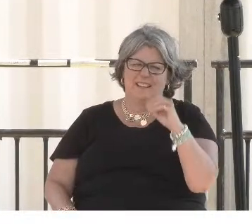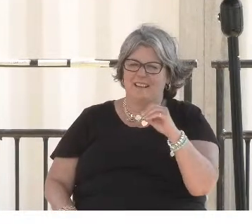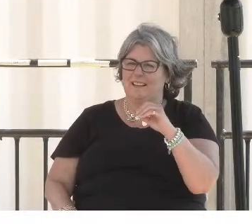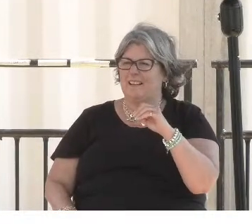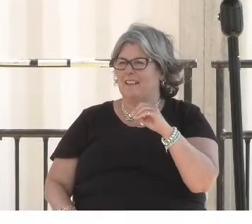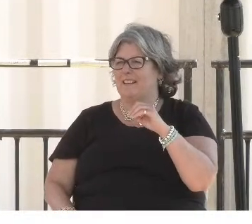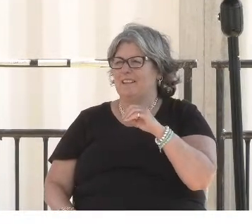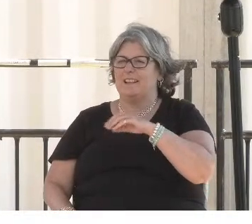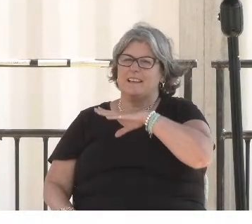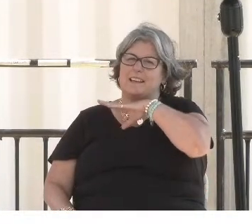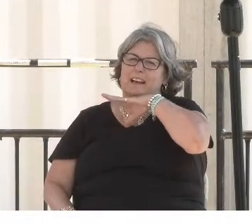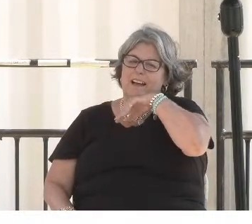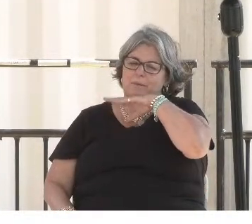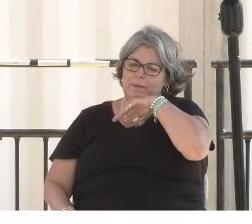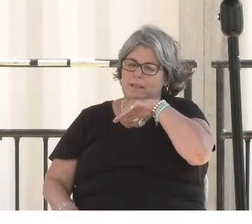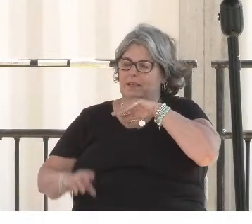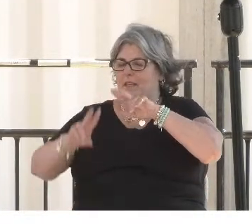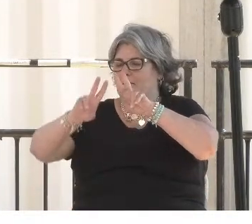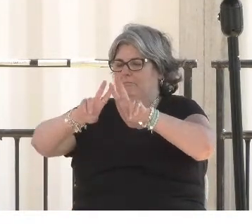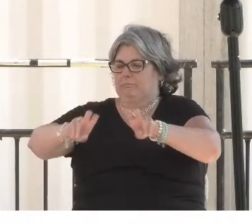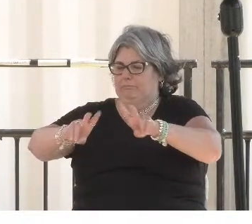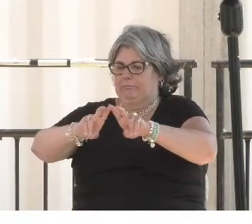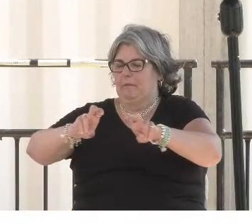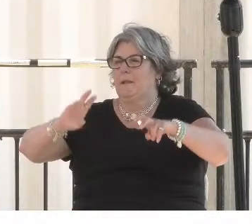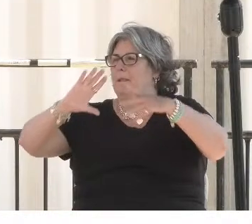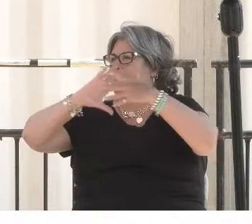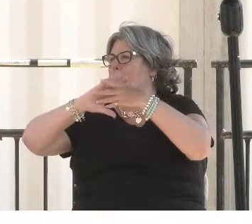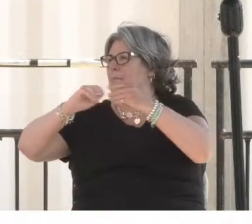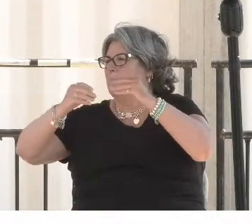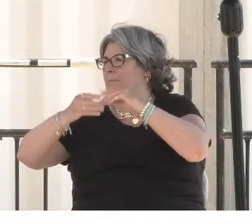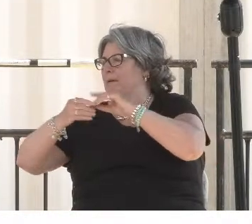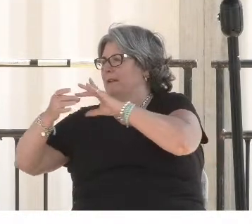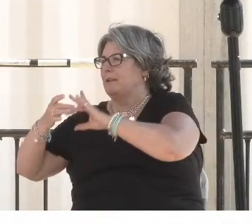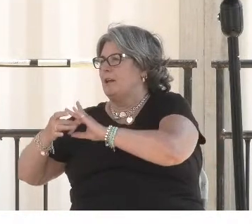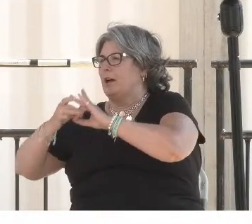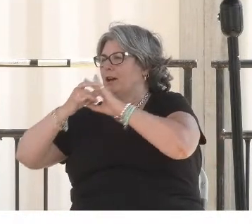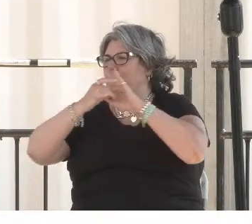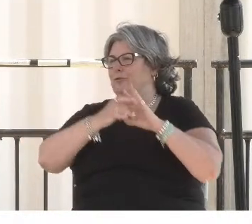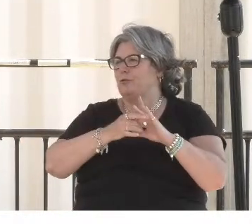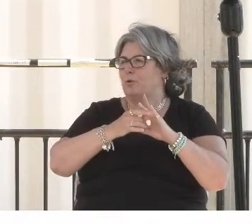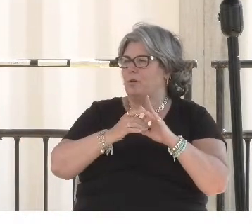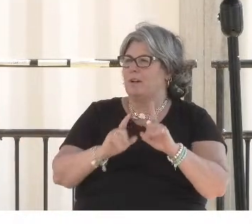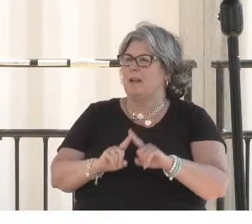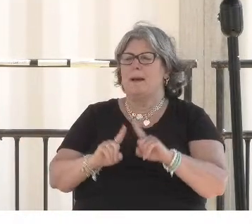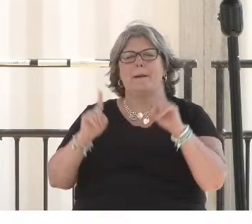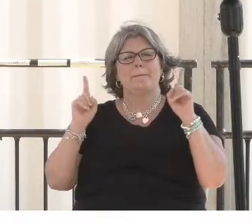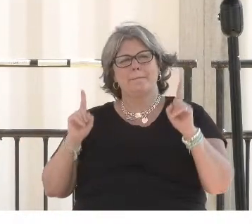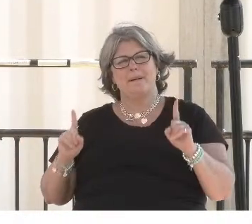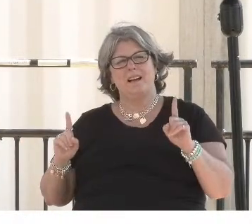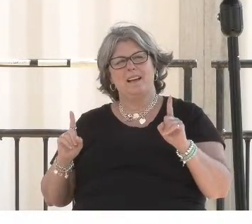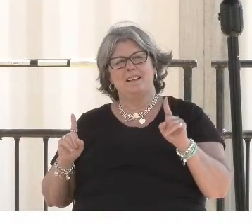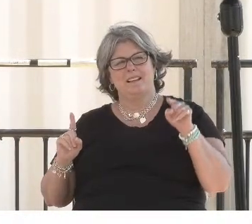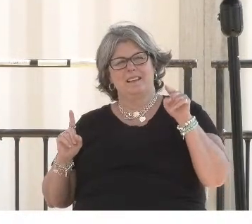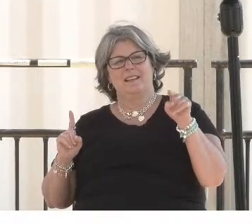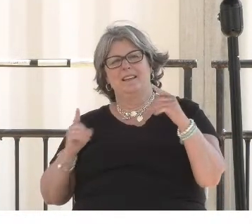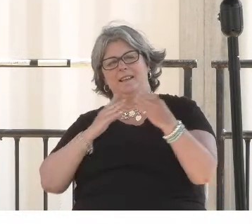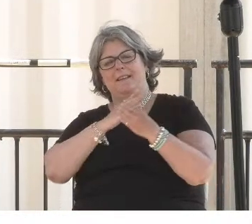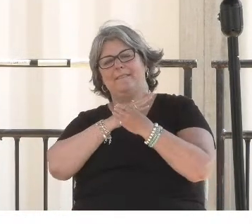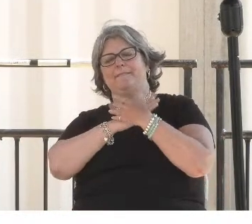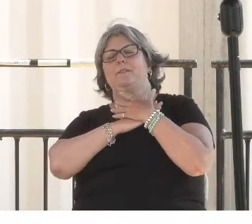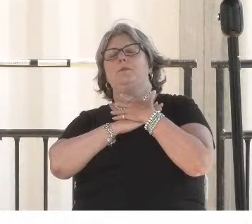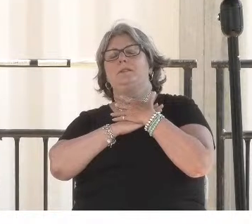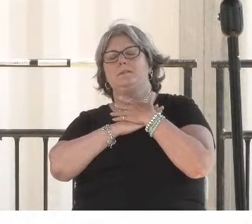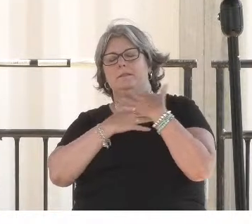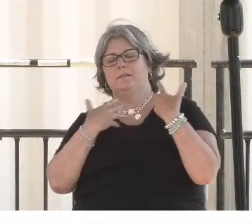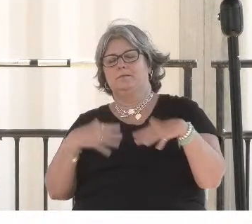fetal pig. He brought humor into the story in a place where I never thought it was, but he influenced me so deeply